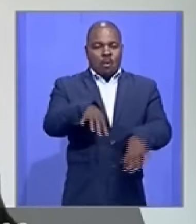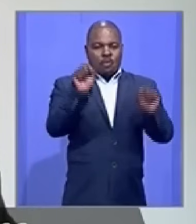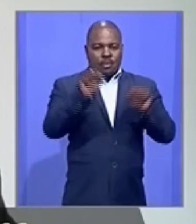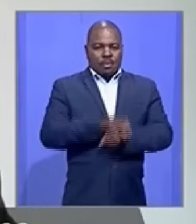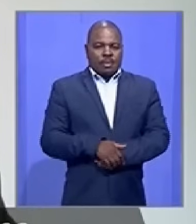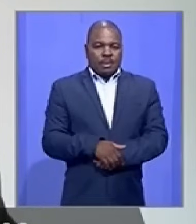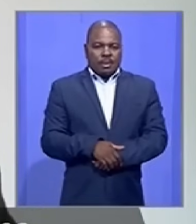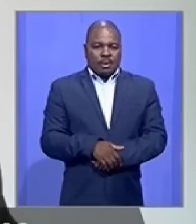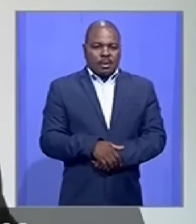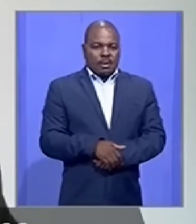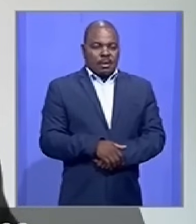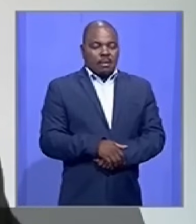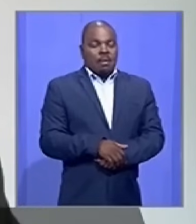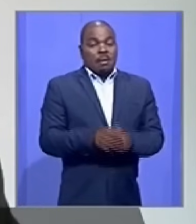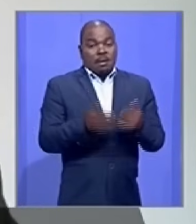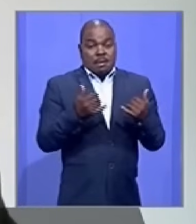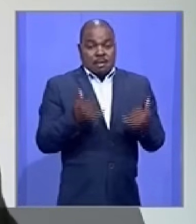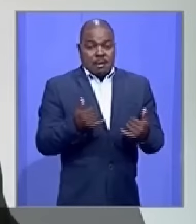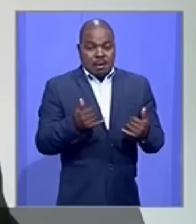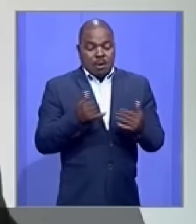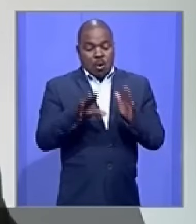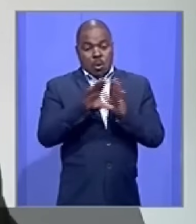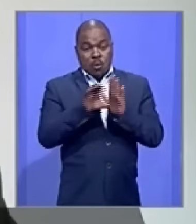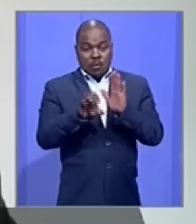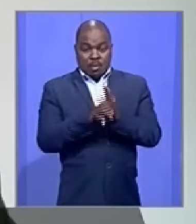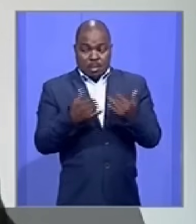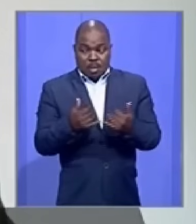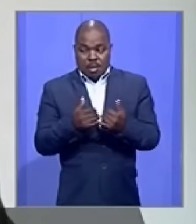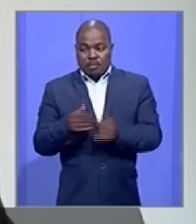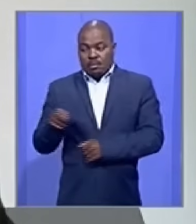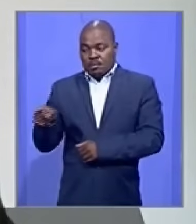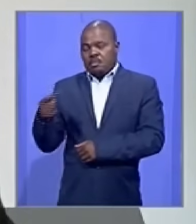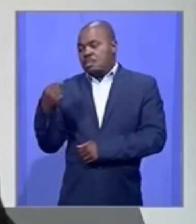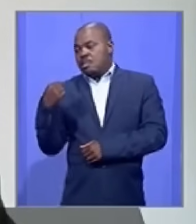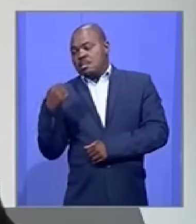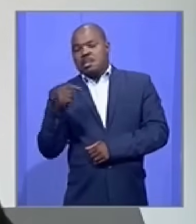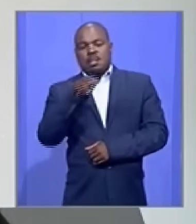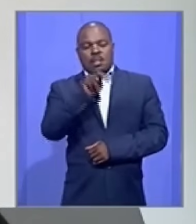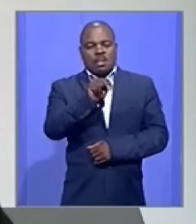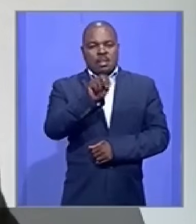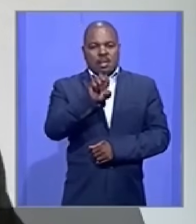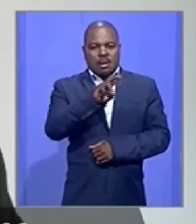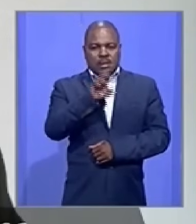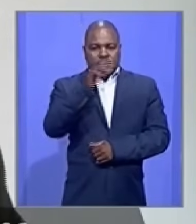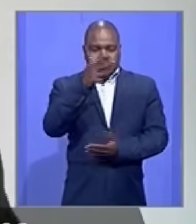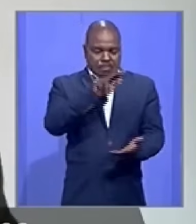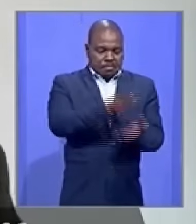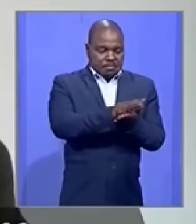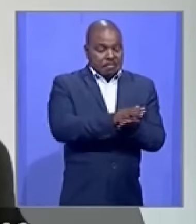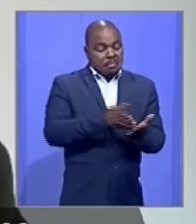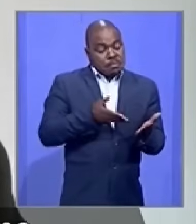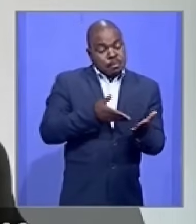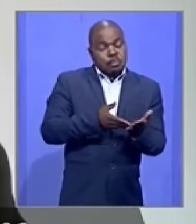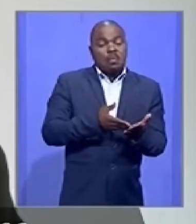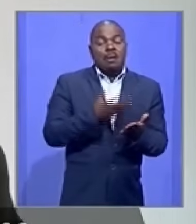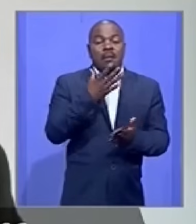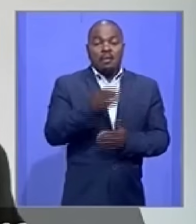3, which is the current code of practice that NERSA has recently approved, caters